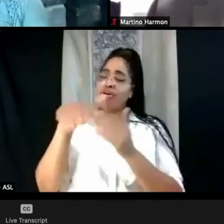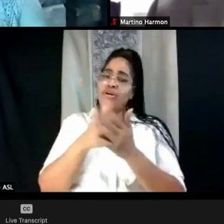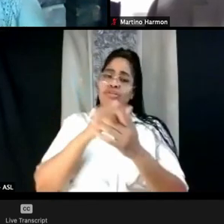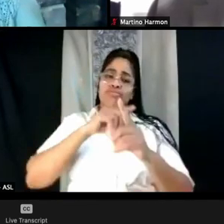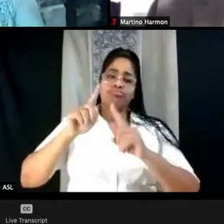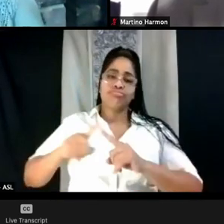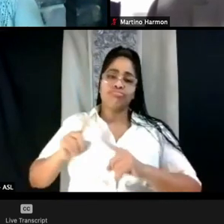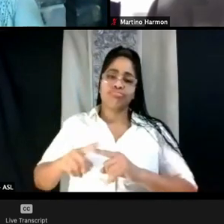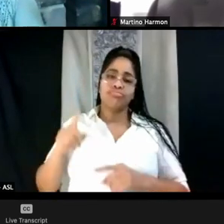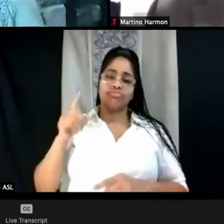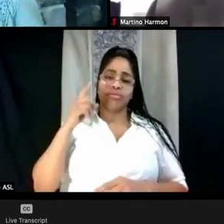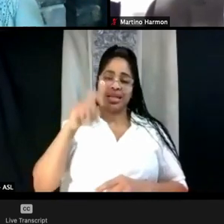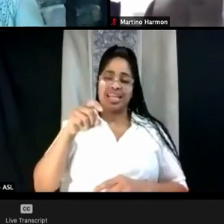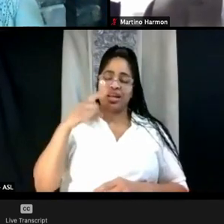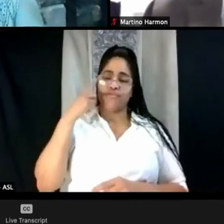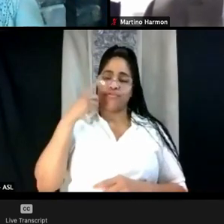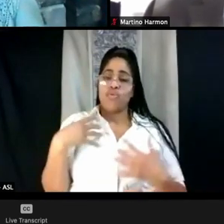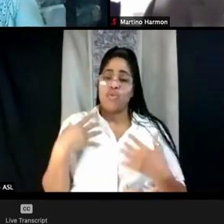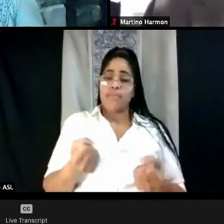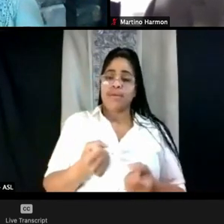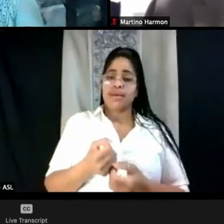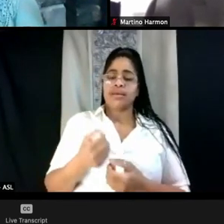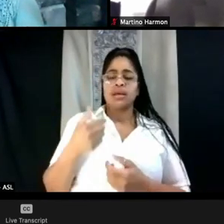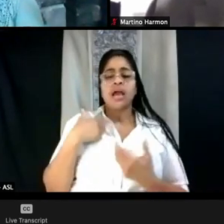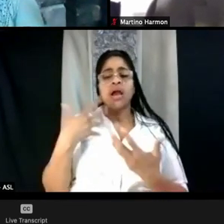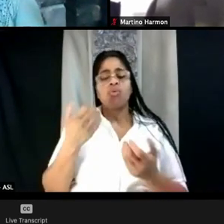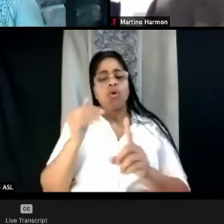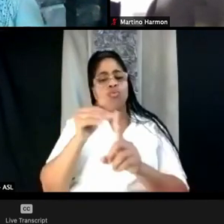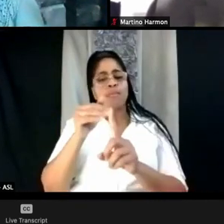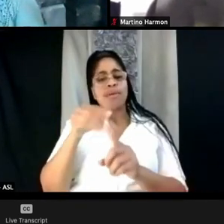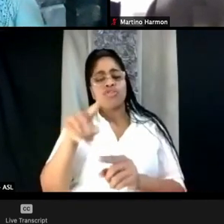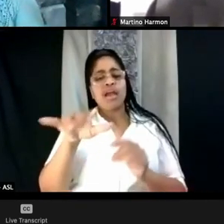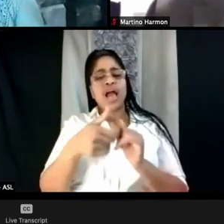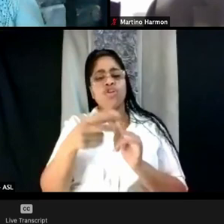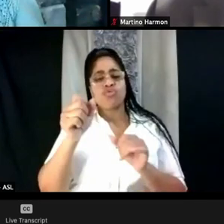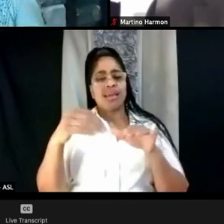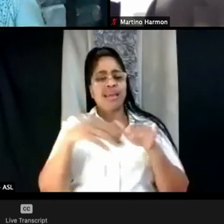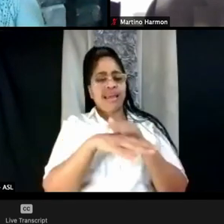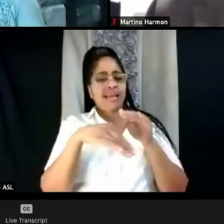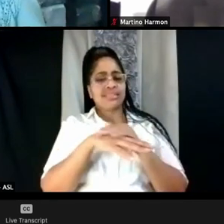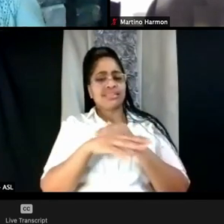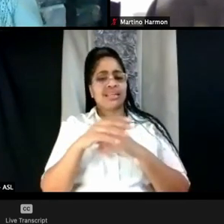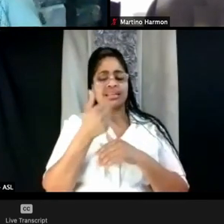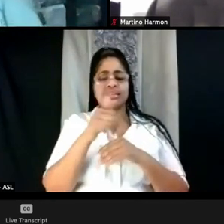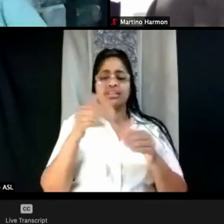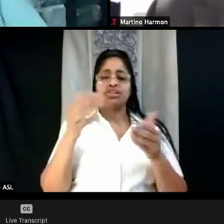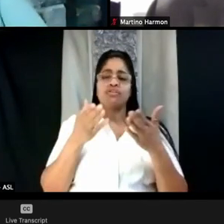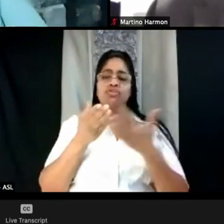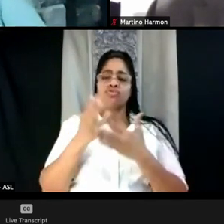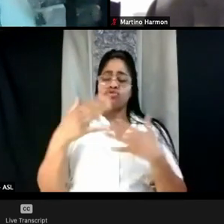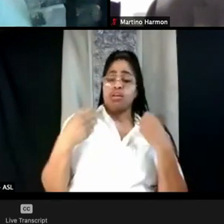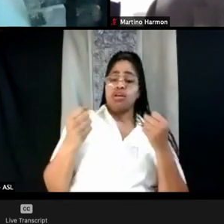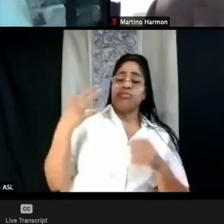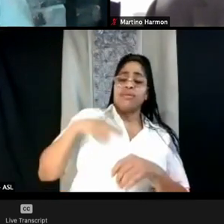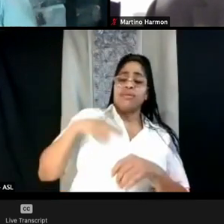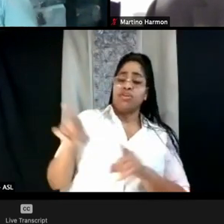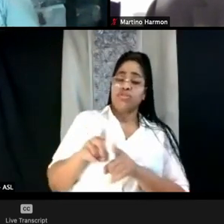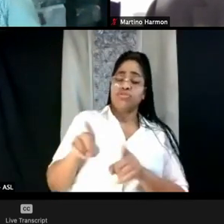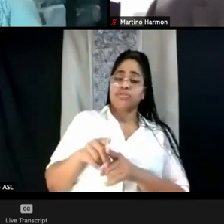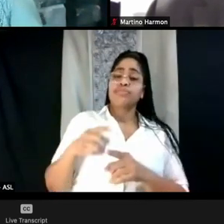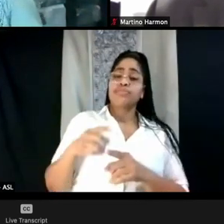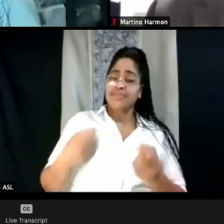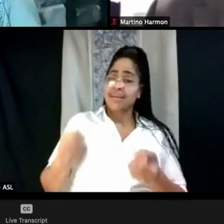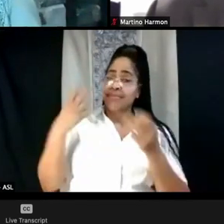well-being. I'd like to remind you about how you may access mental health services through your health benefits as well. There